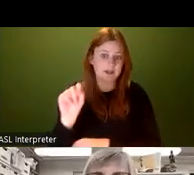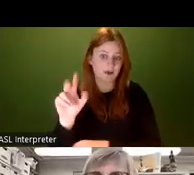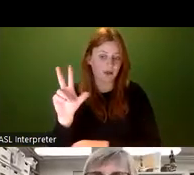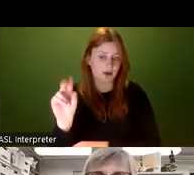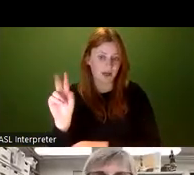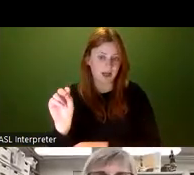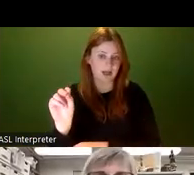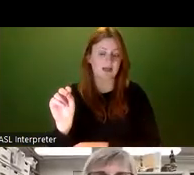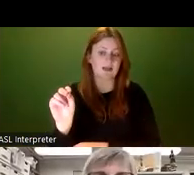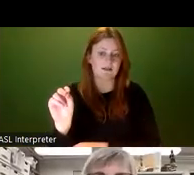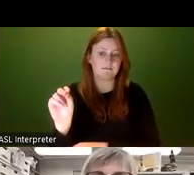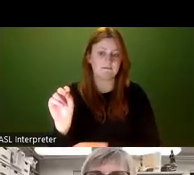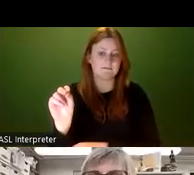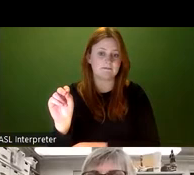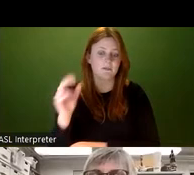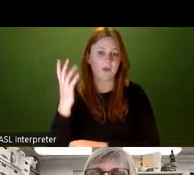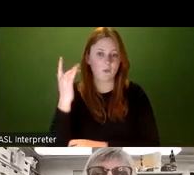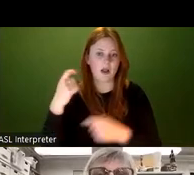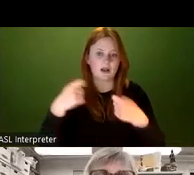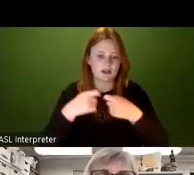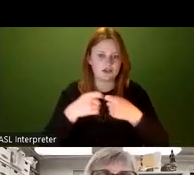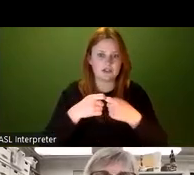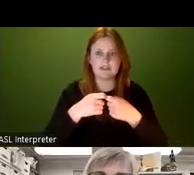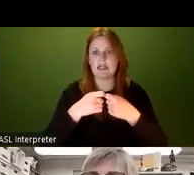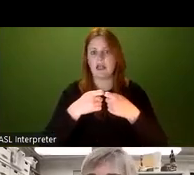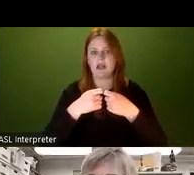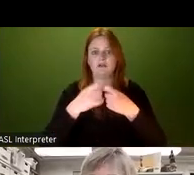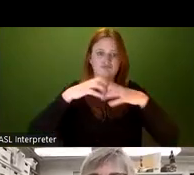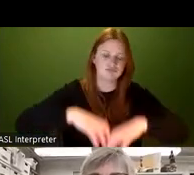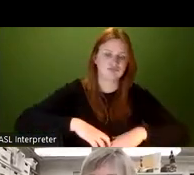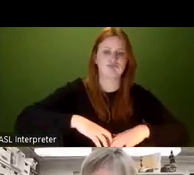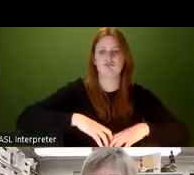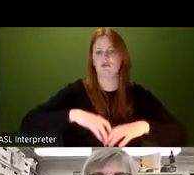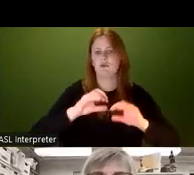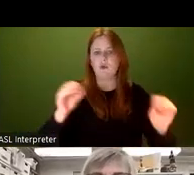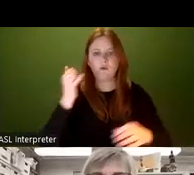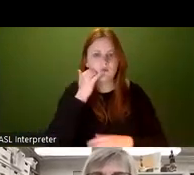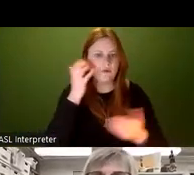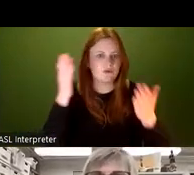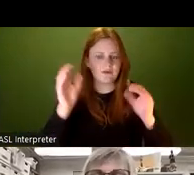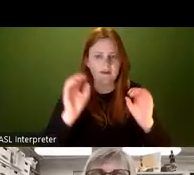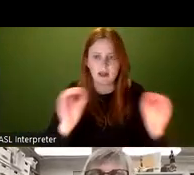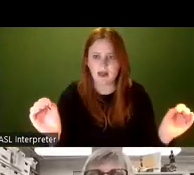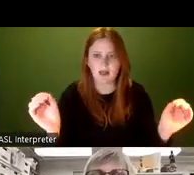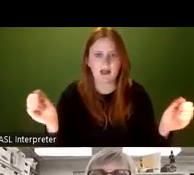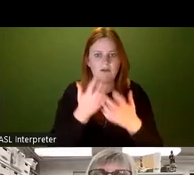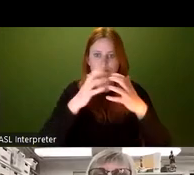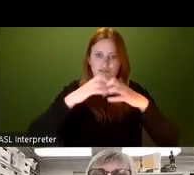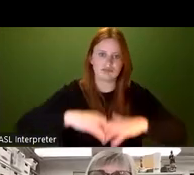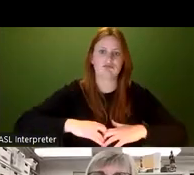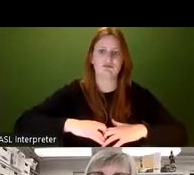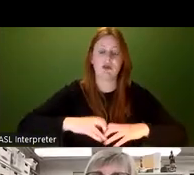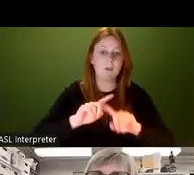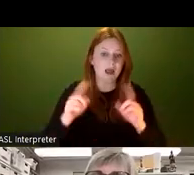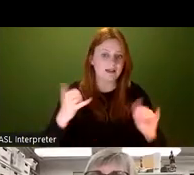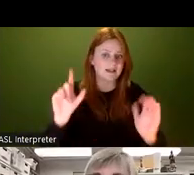because all the electricity was down, no cell phone service, but somehow they managed to actually publish a newspaper. So